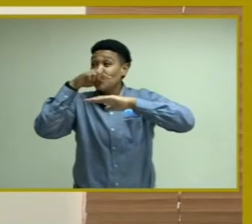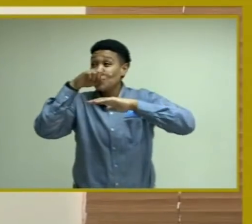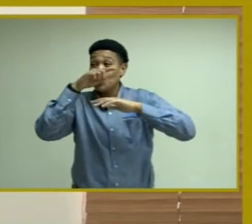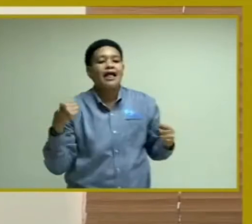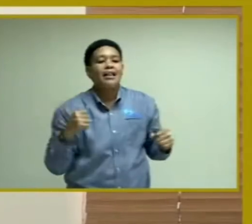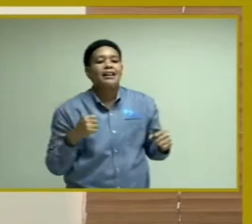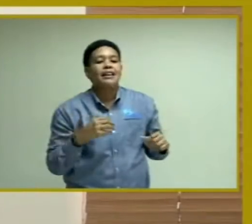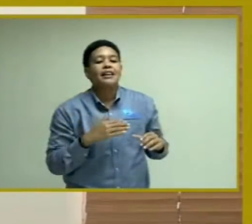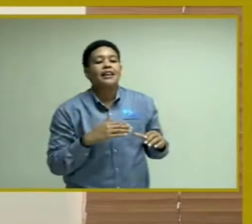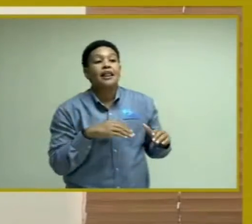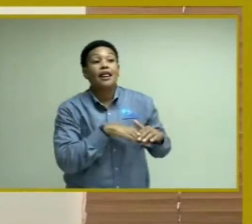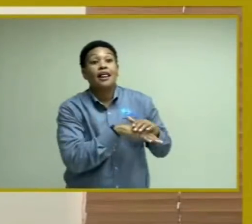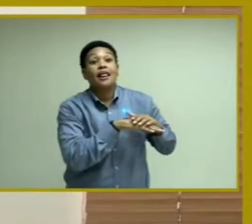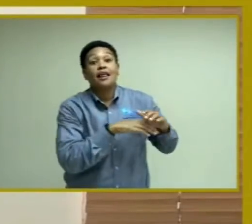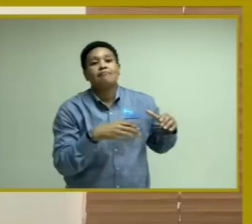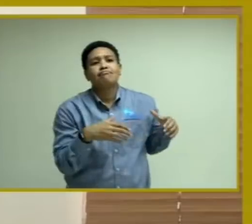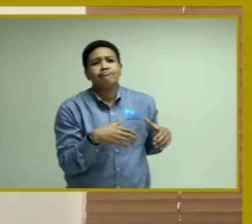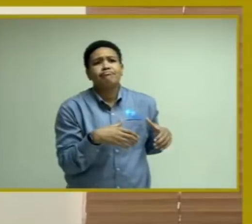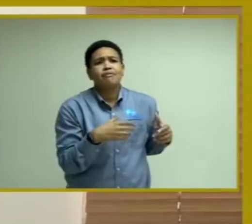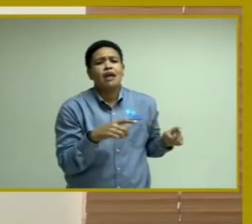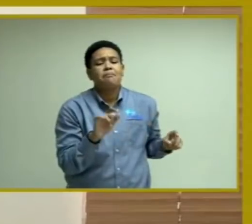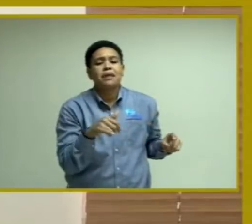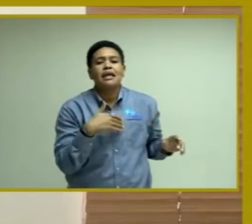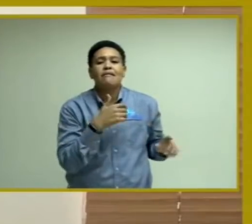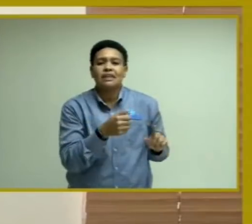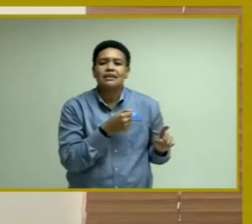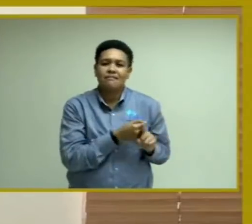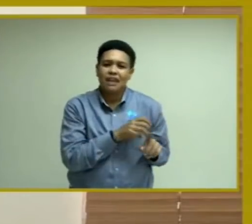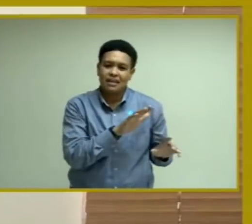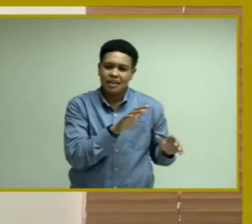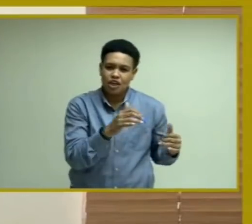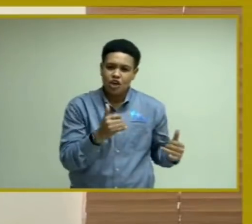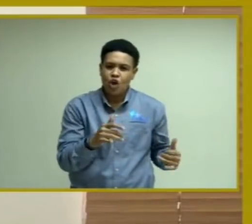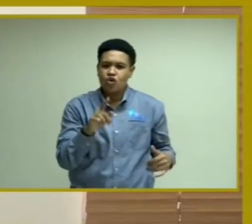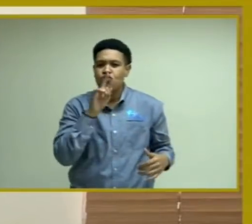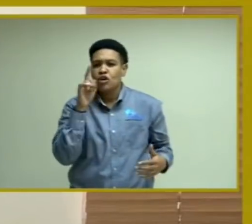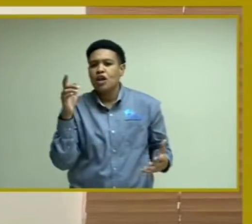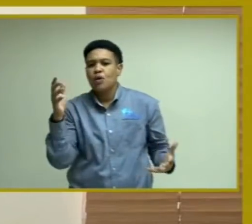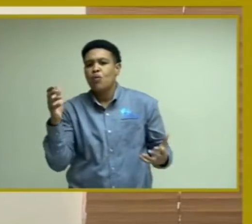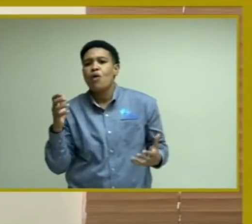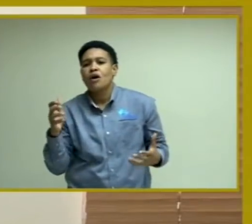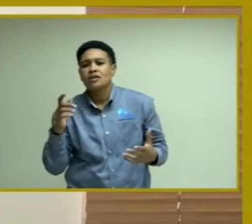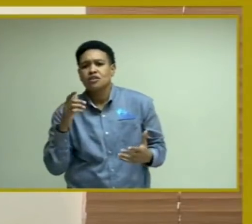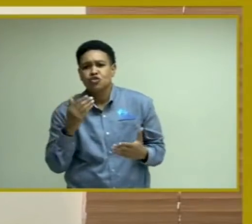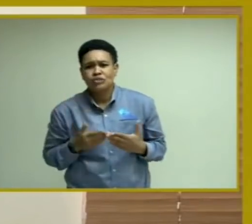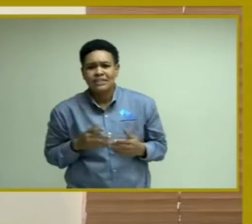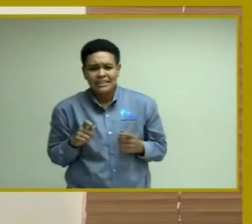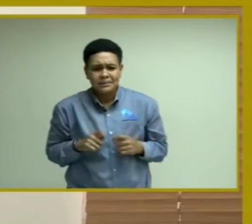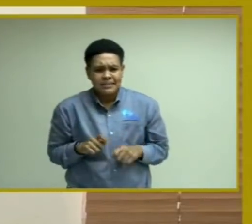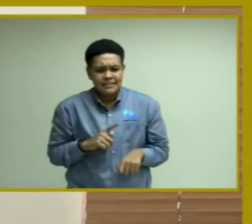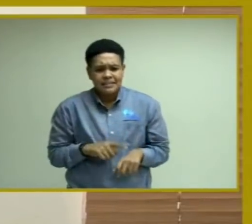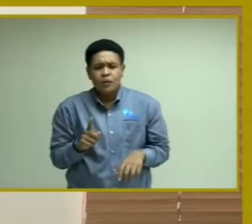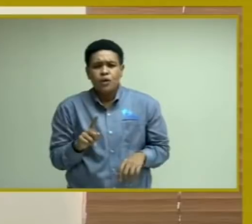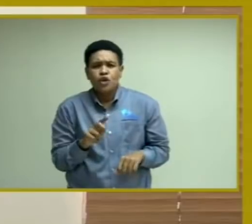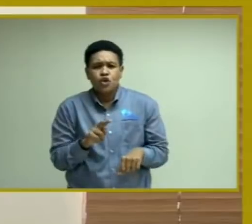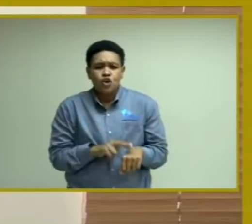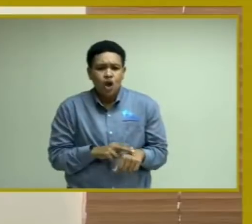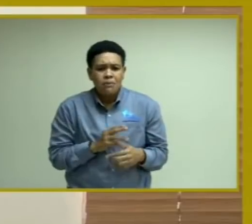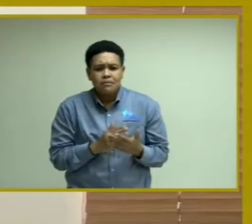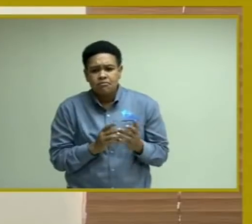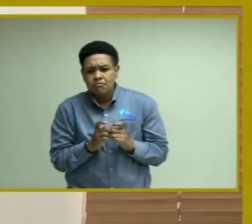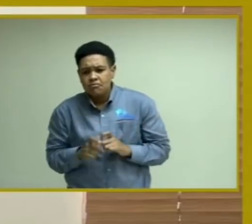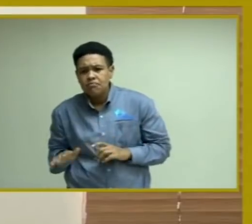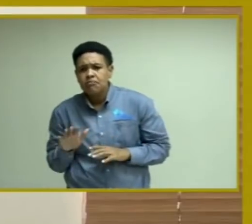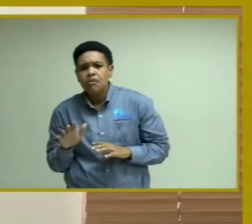containment measures that are having that effect now. And you really want to get to a point where you normalize some of those